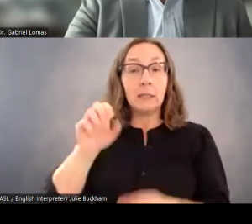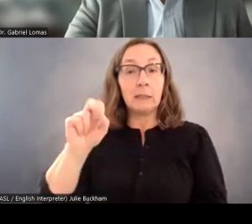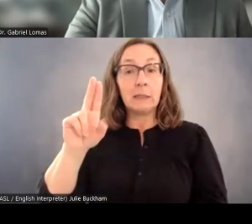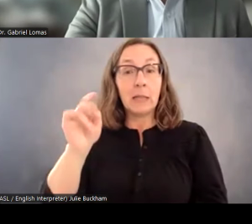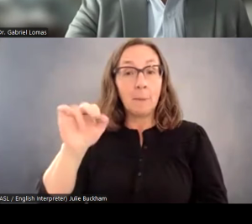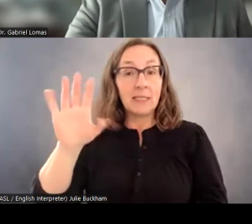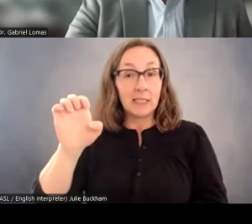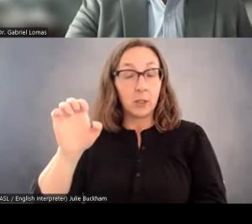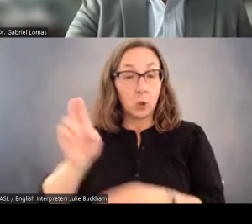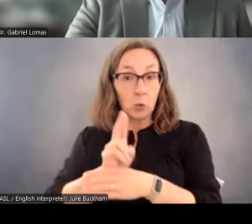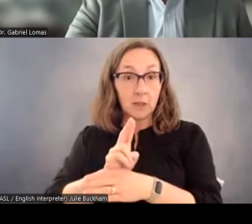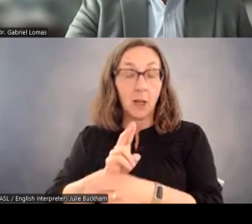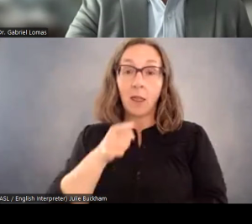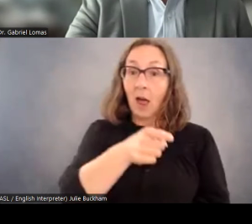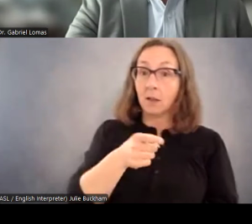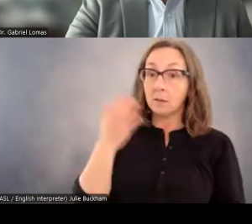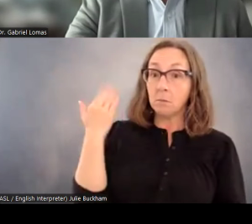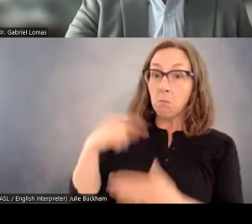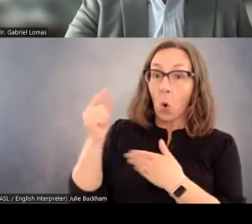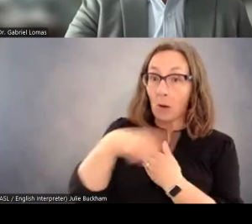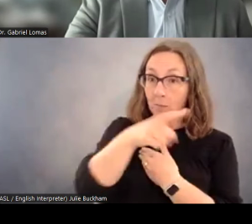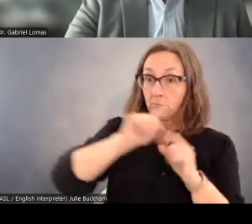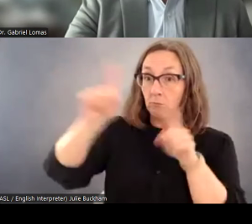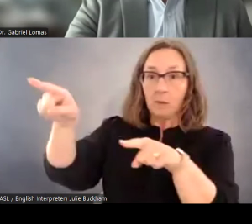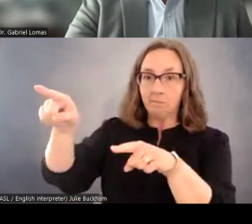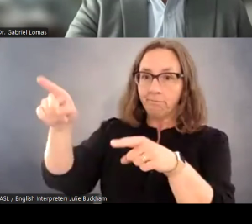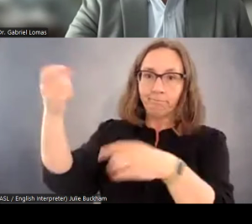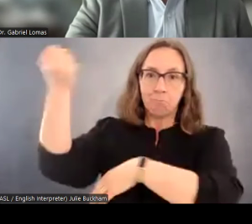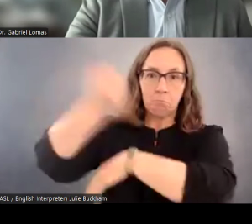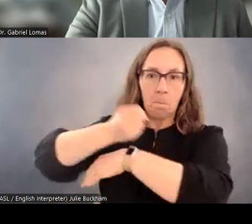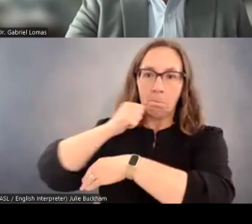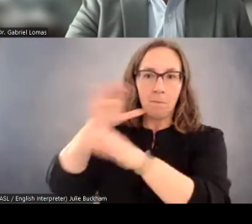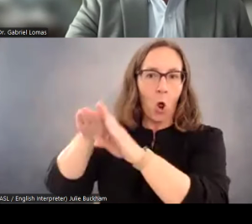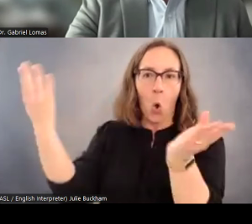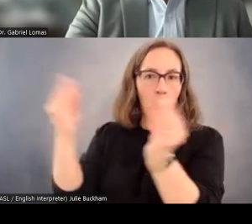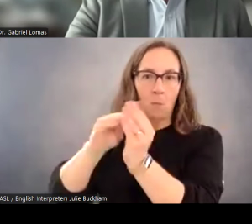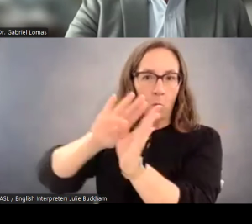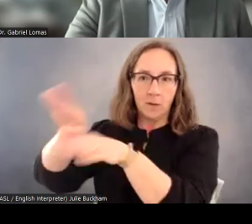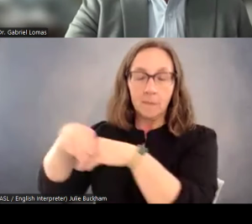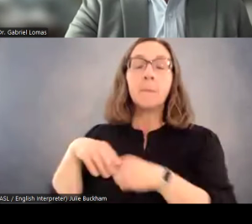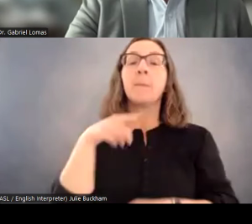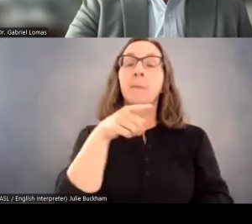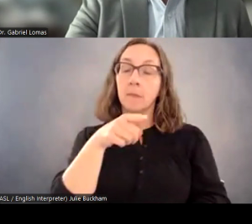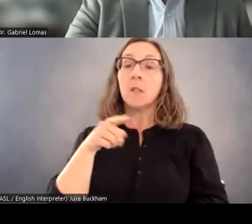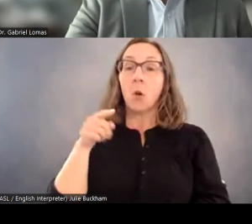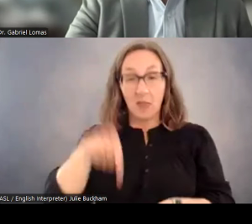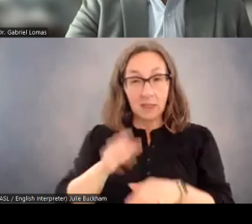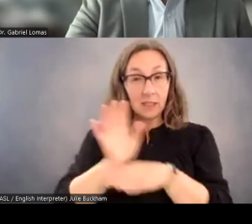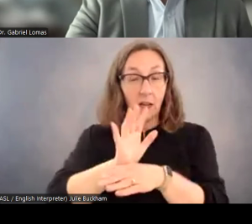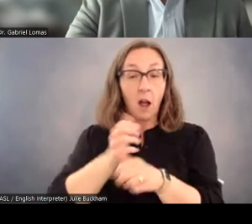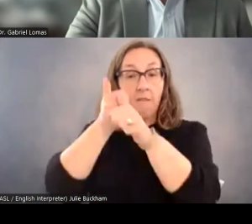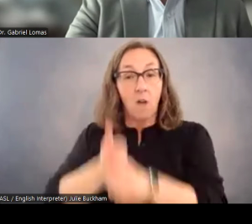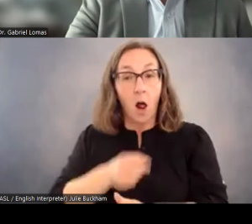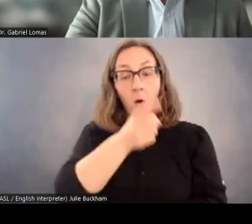sent to is no longer open. It was closed. And it follows along her course, ending up in prison, and